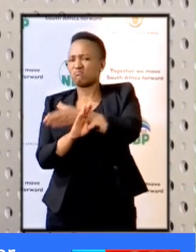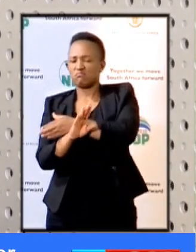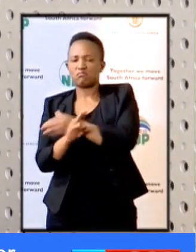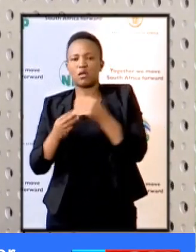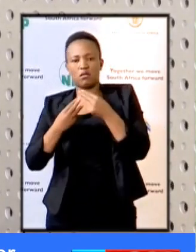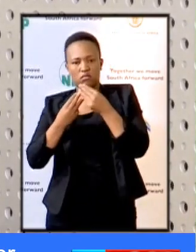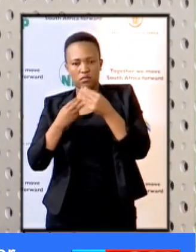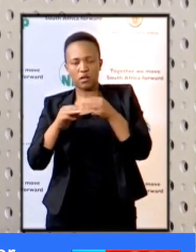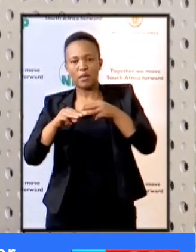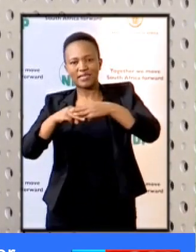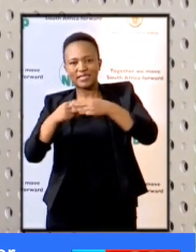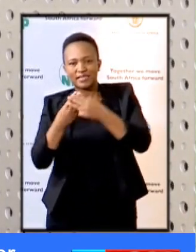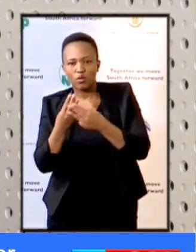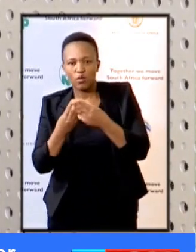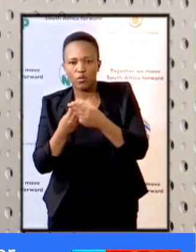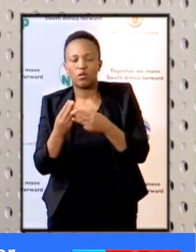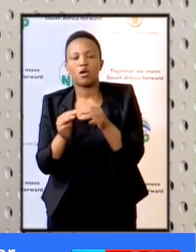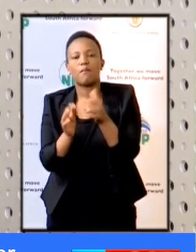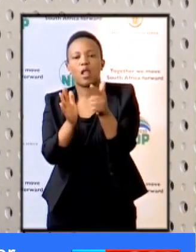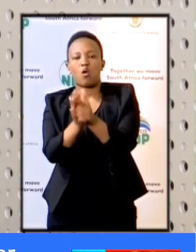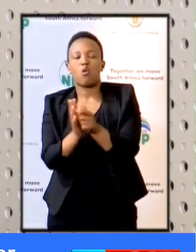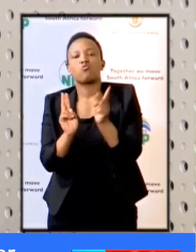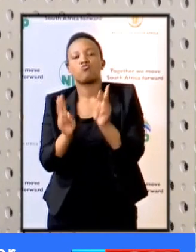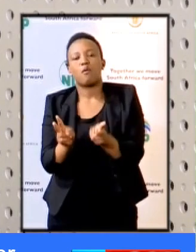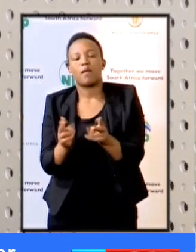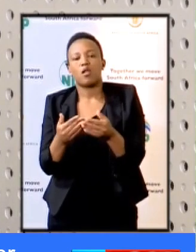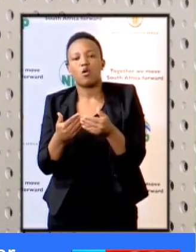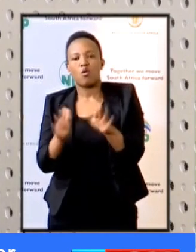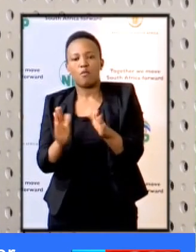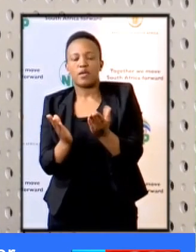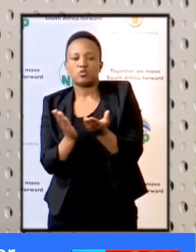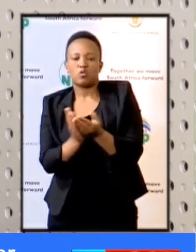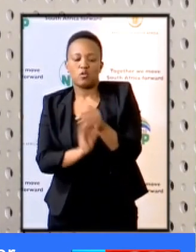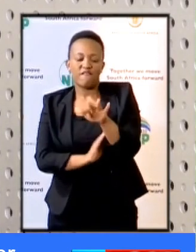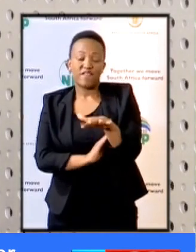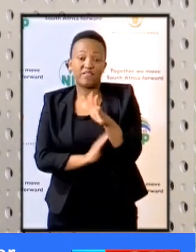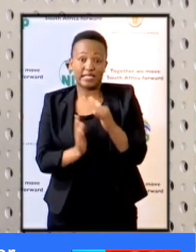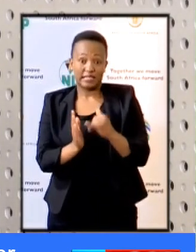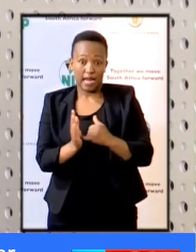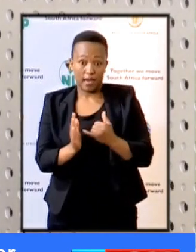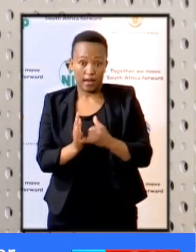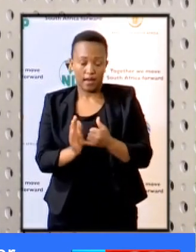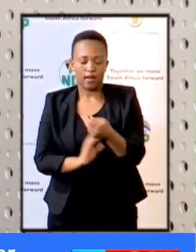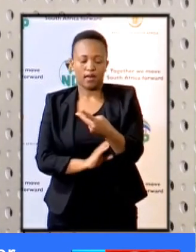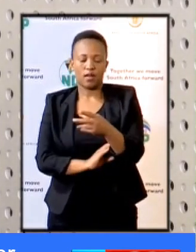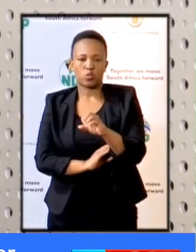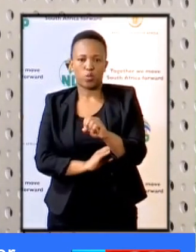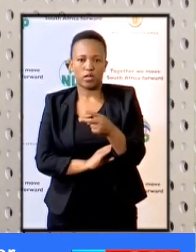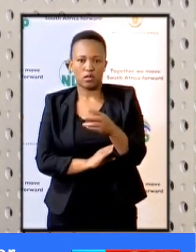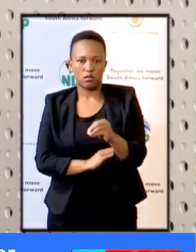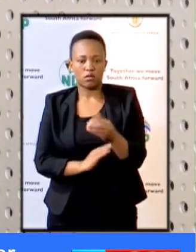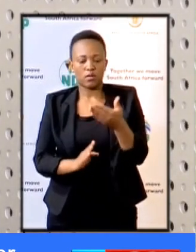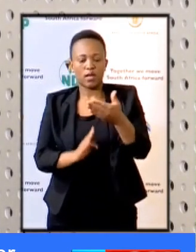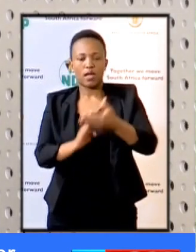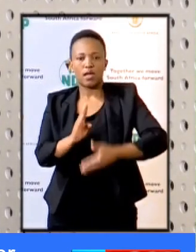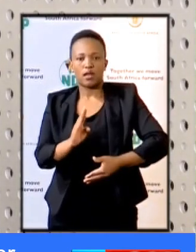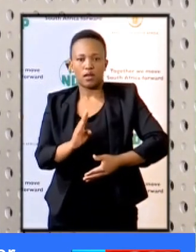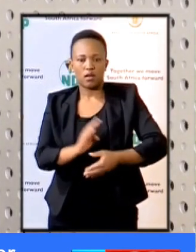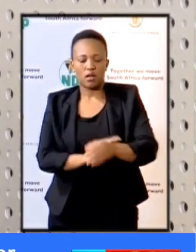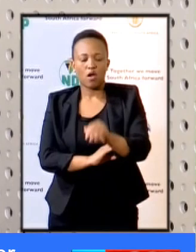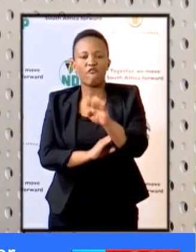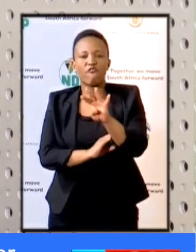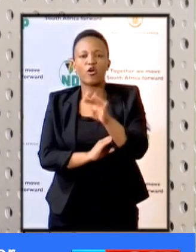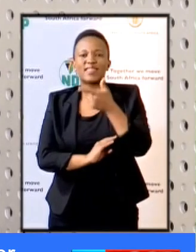legally by law. Opened schools in 15th January 2020 and it ended up on the 4th of December. That's a